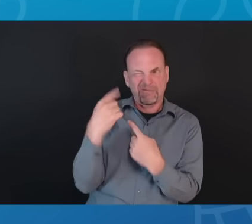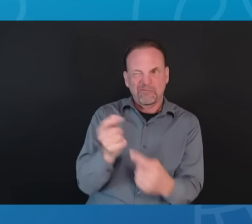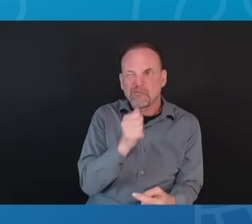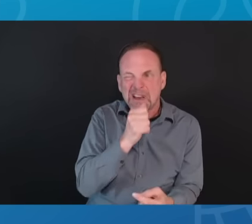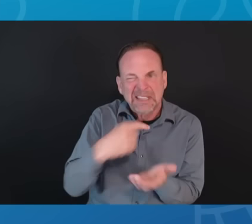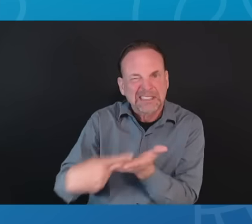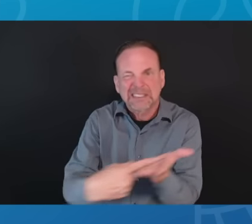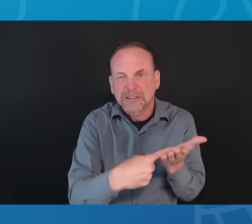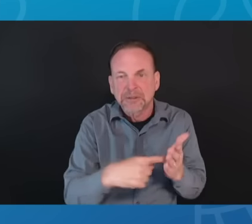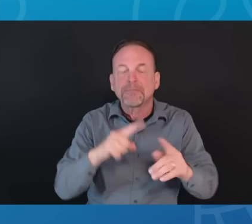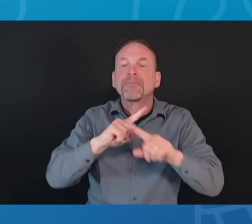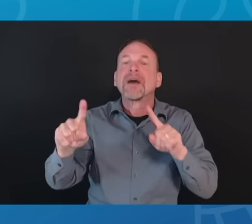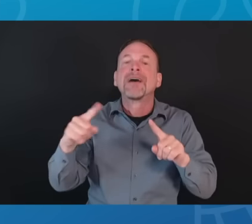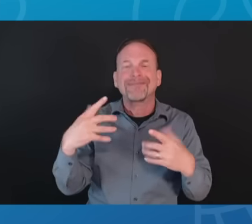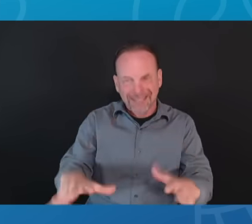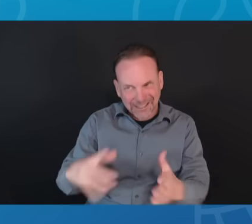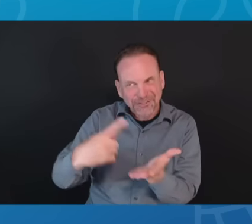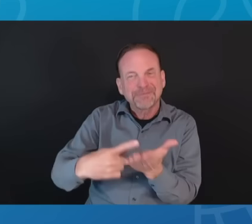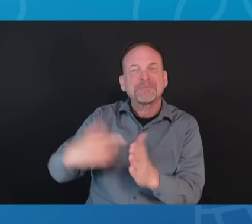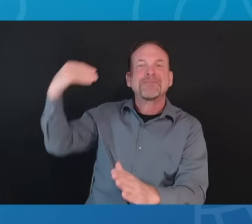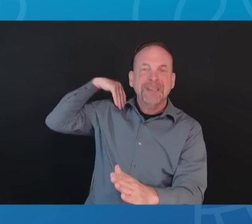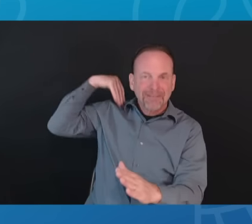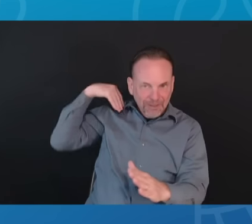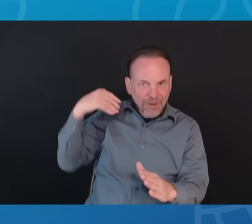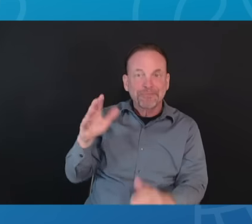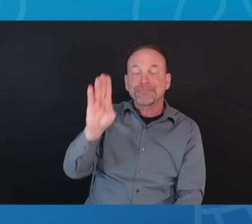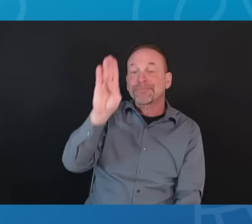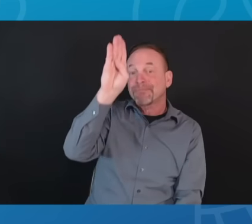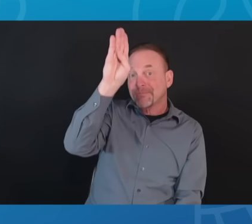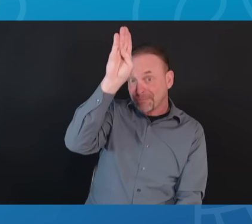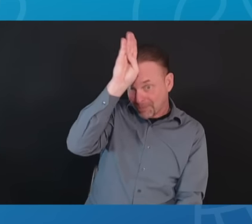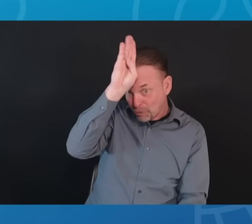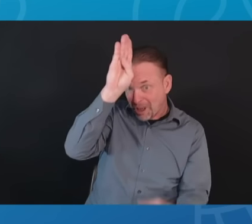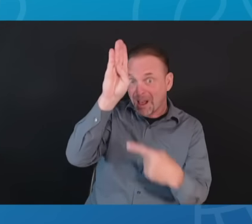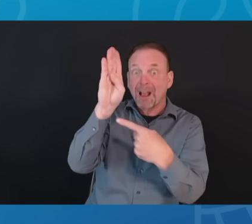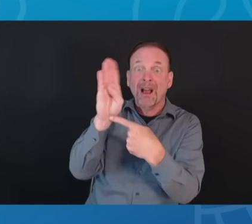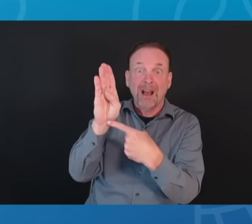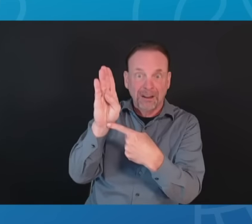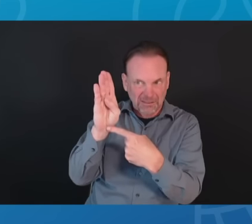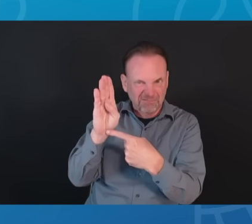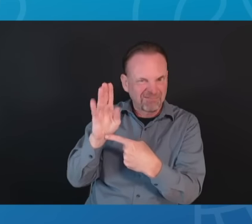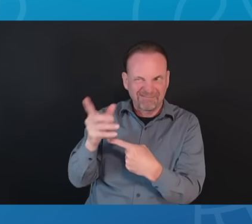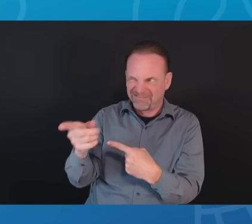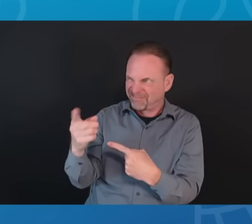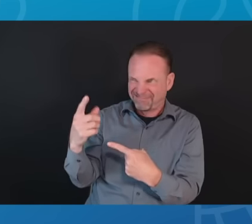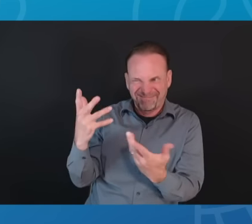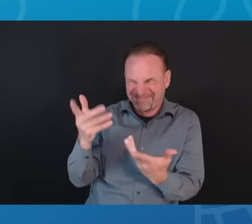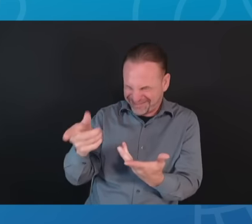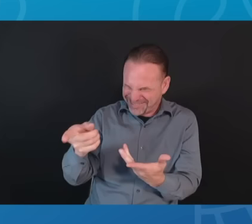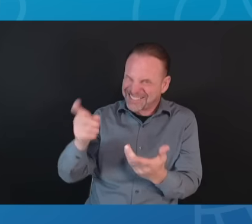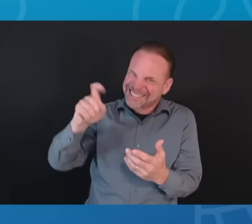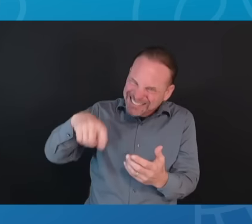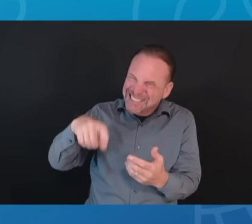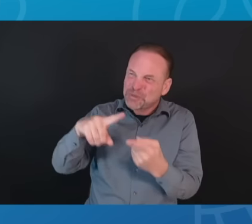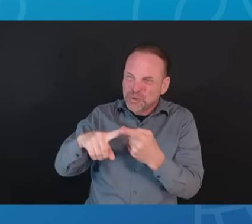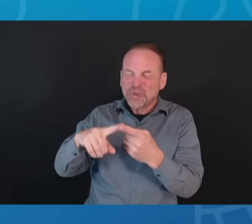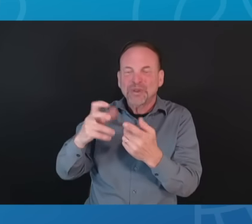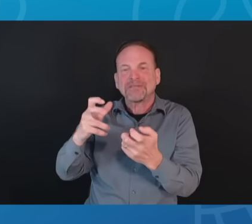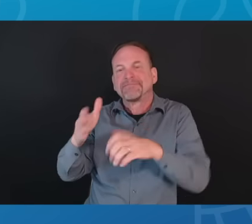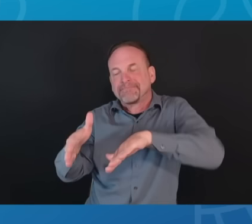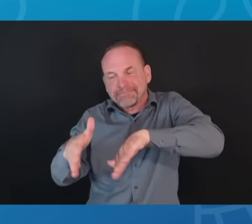decades of conflict, and it's why the presence of these Iranian-backed groups inside Iraq are so troubling, because